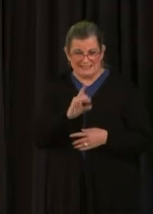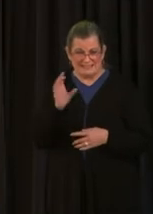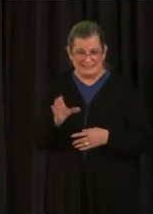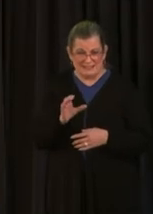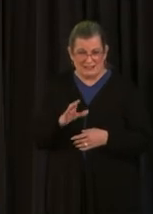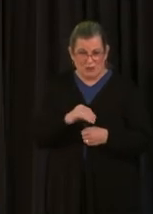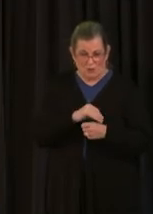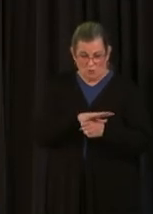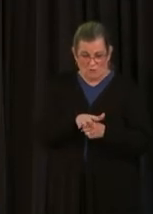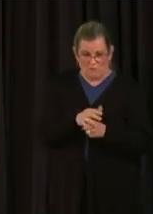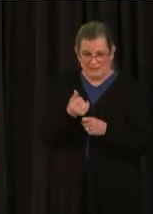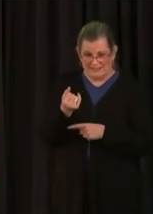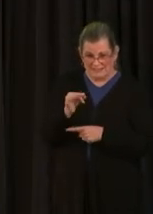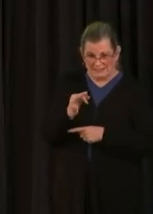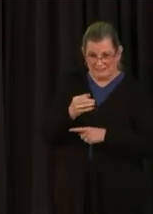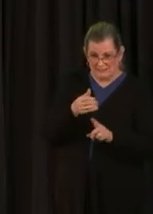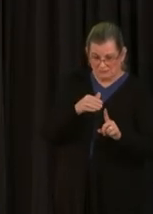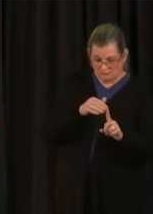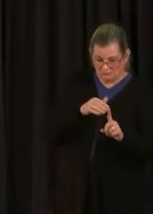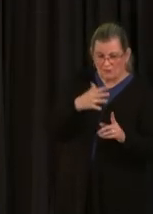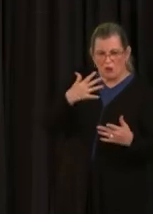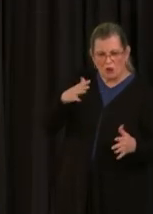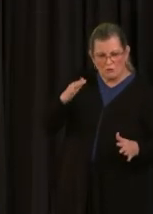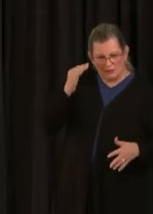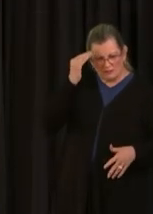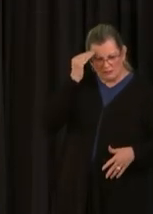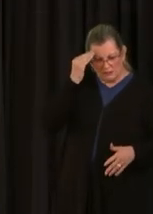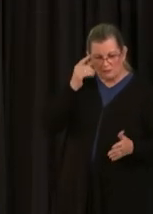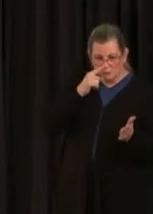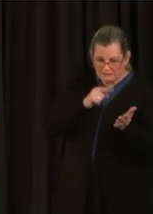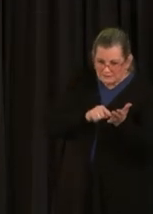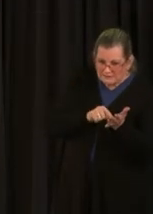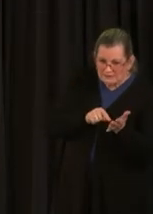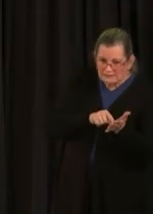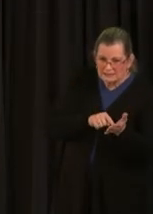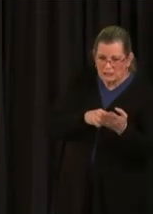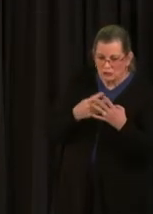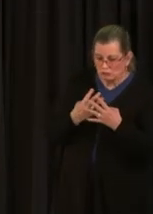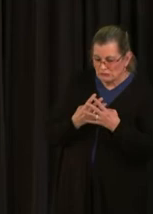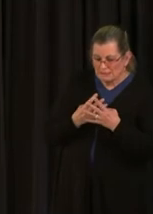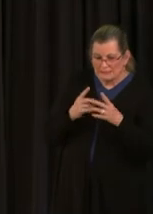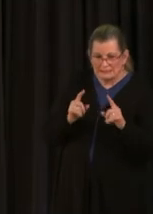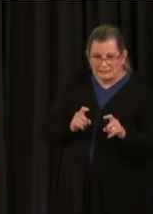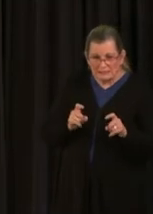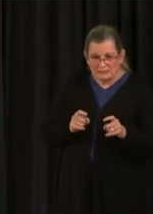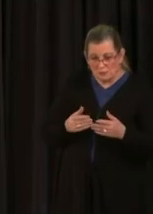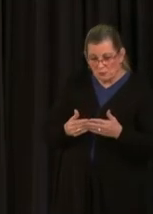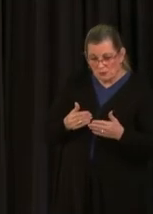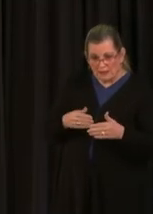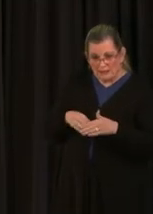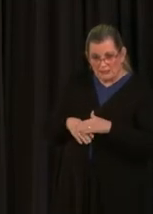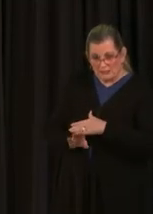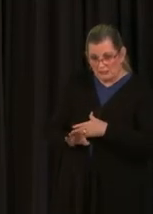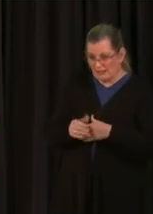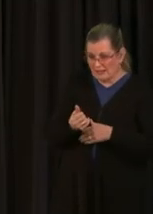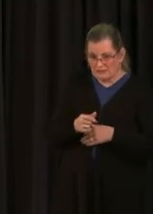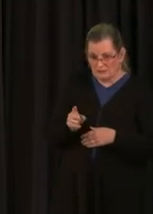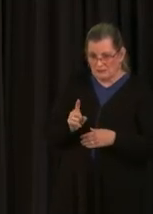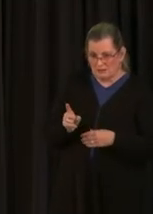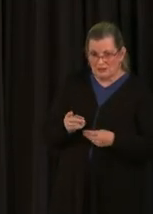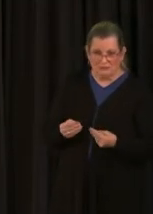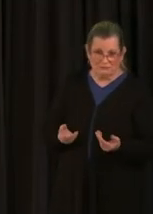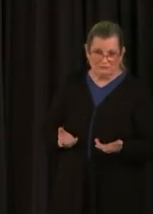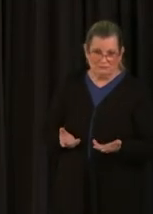that individual and fine them civilly. To date, we have 3 incidents where it resulted in a notification to the federal